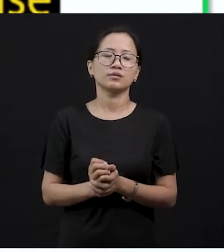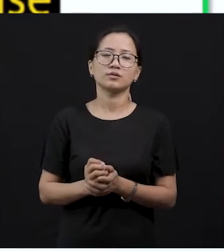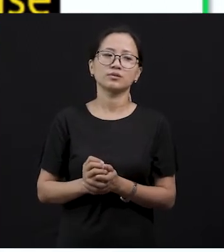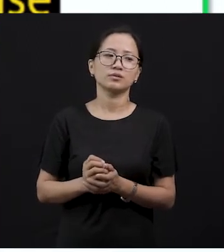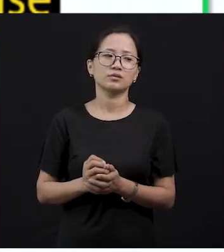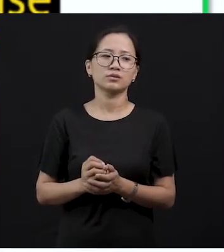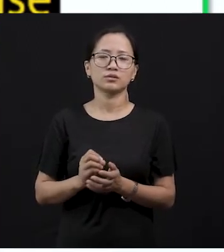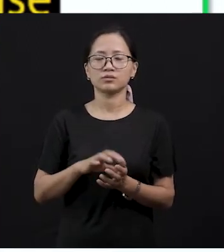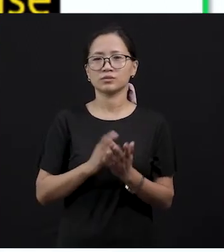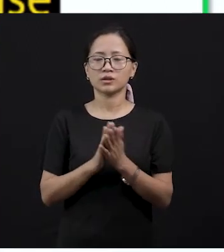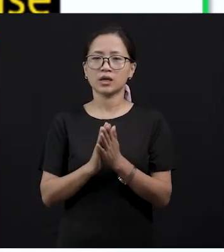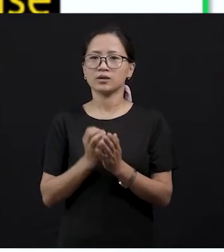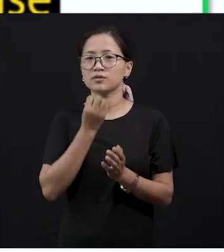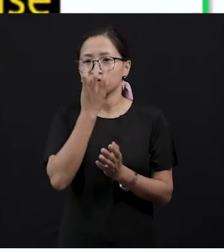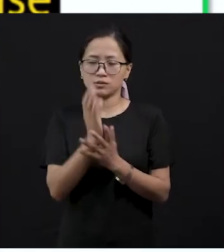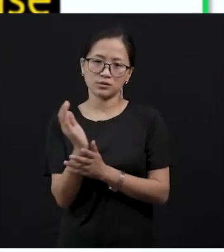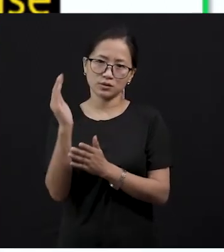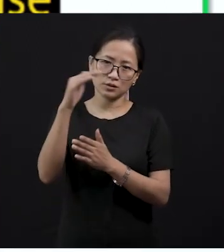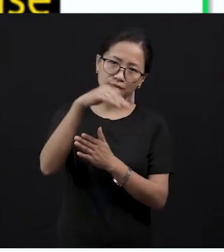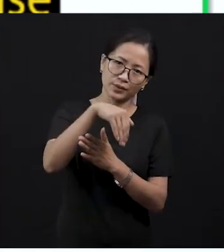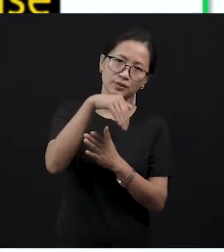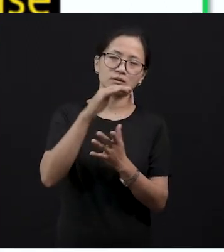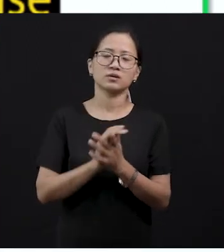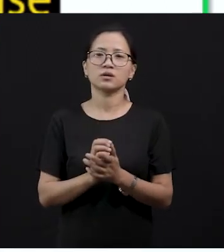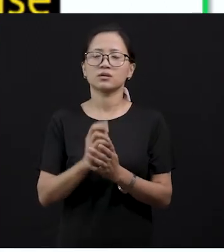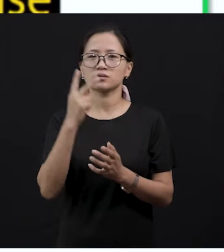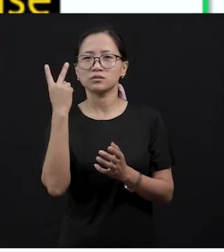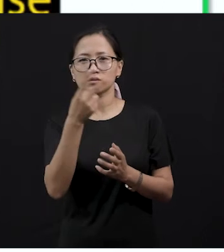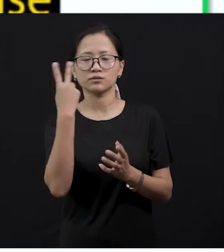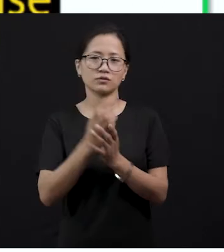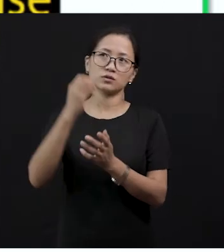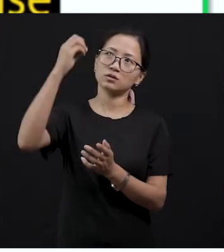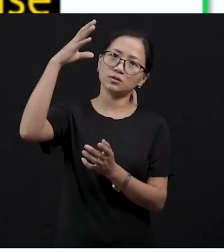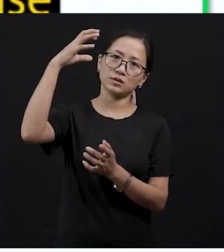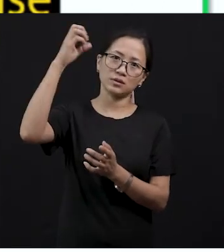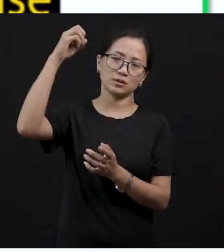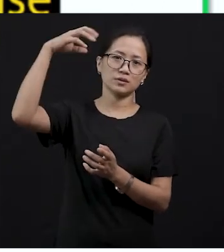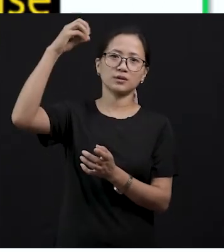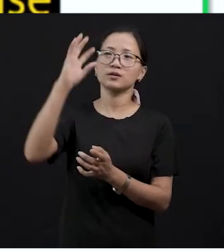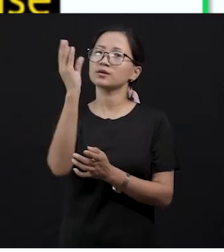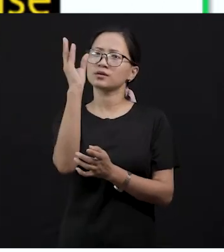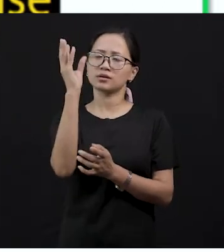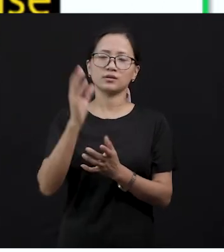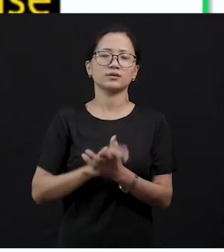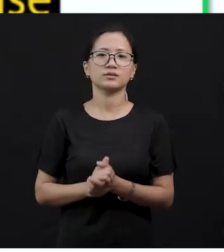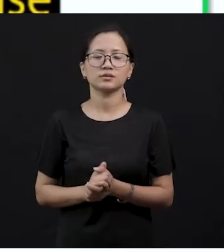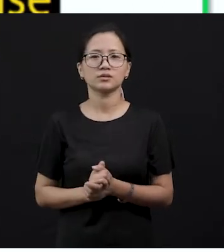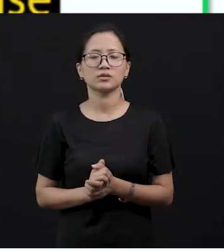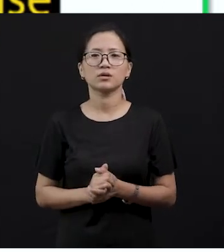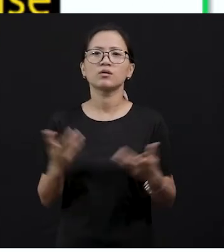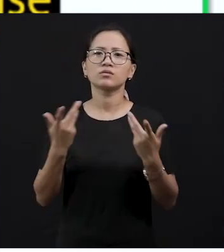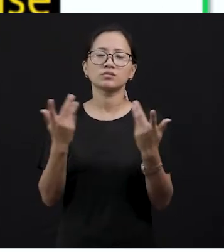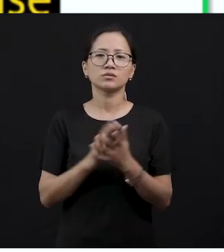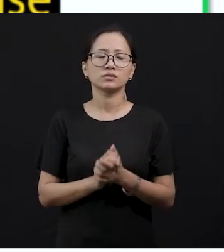will bend and search for the light. So if this is not stimulus or responding, then